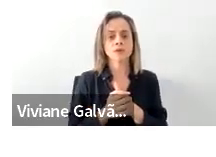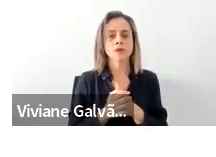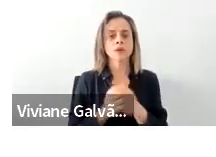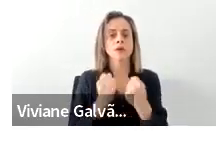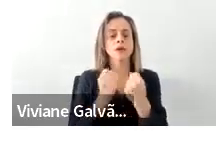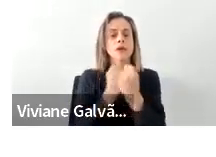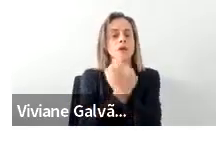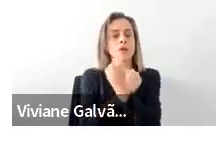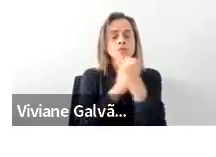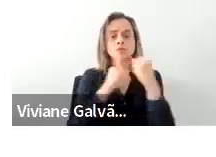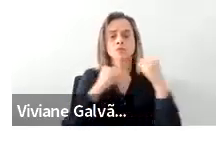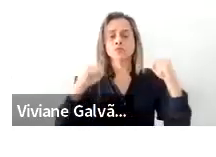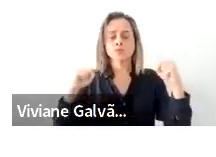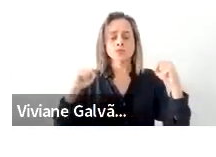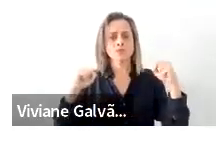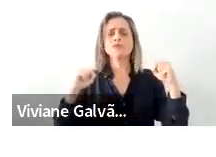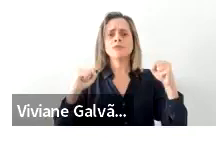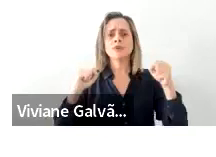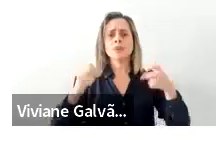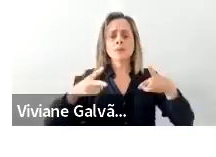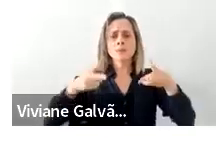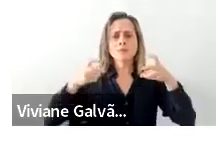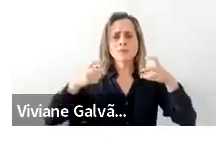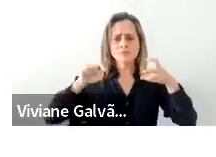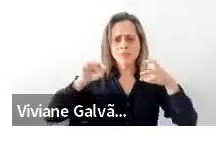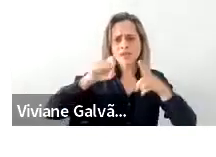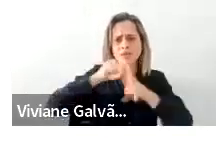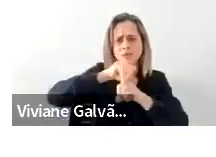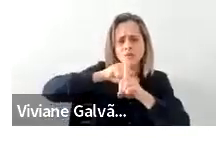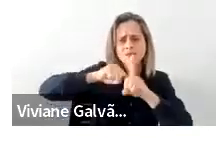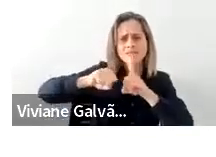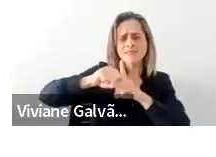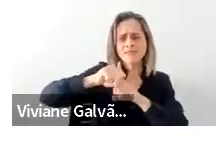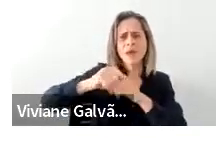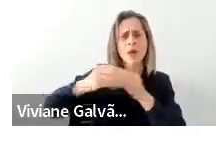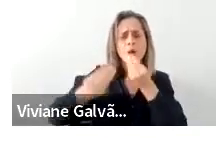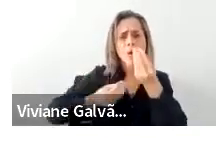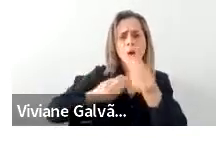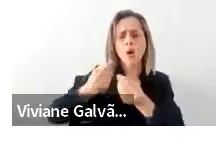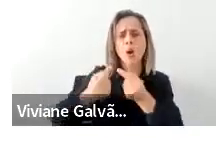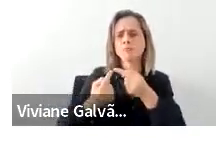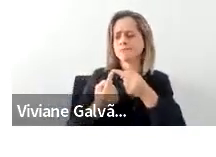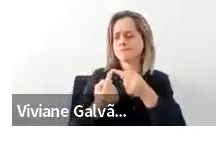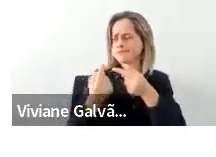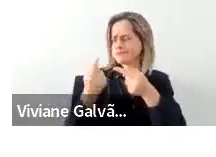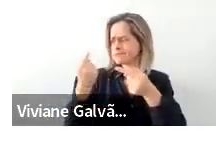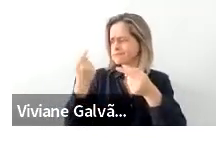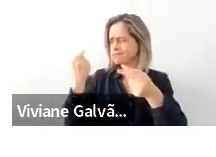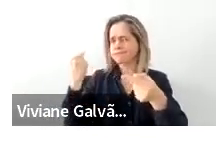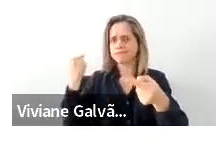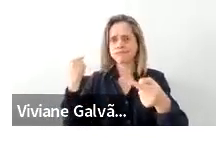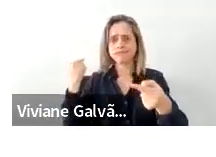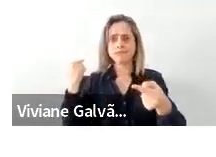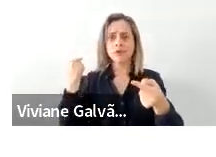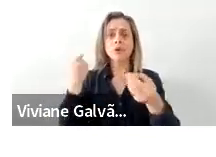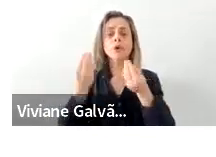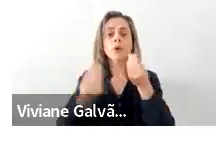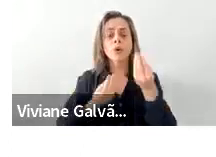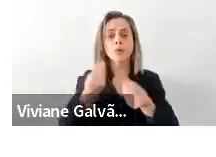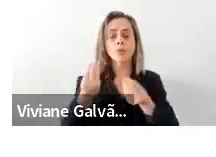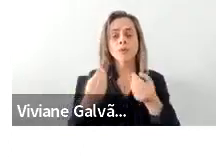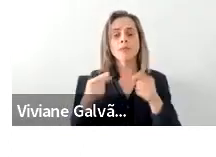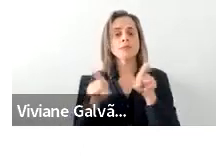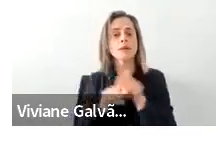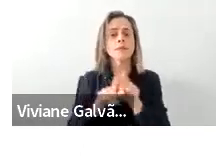as our universal ancestors or some such. There are grounds